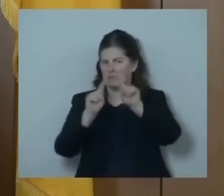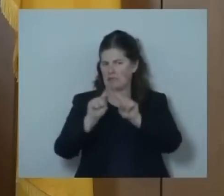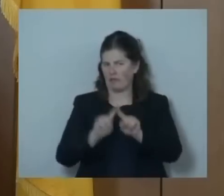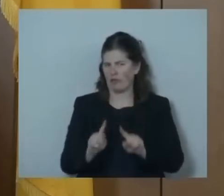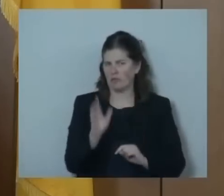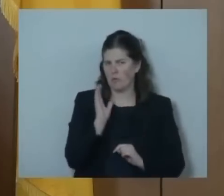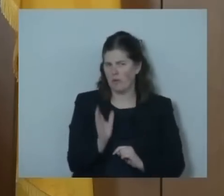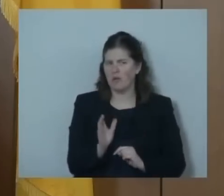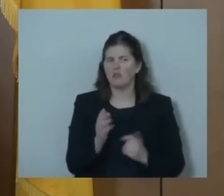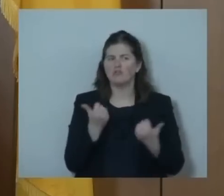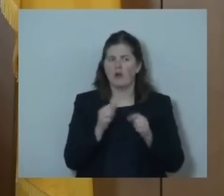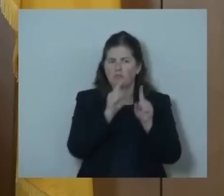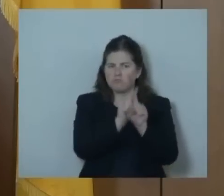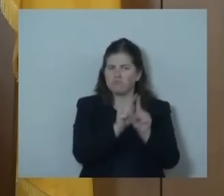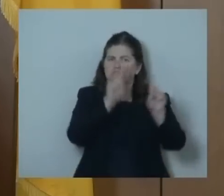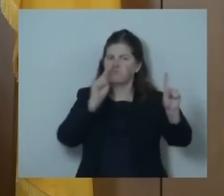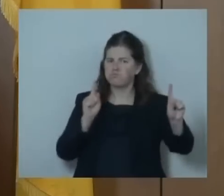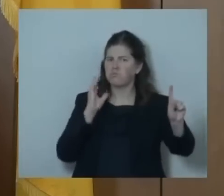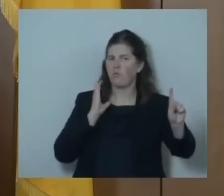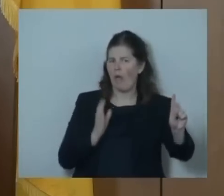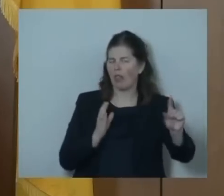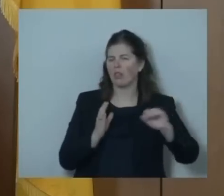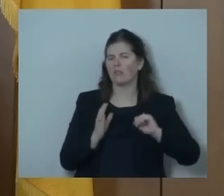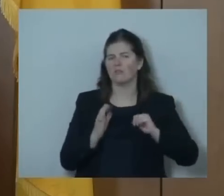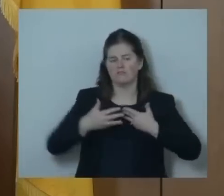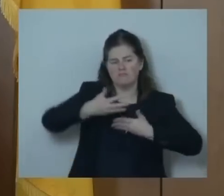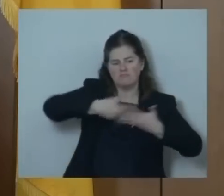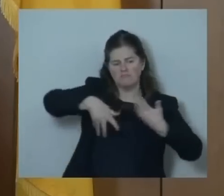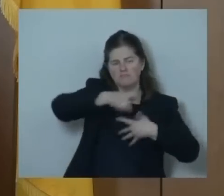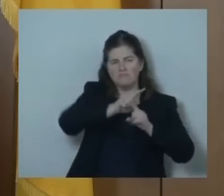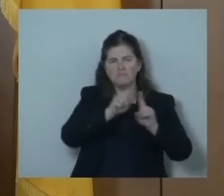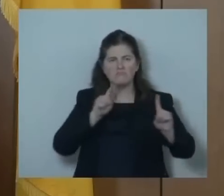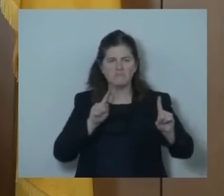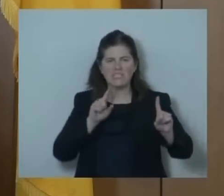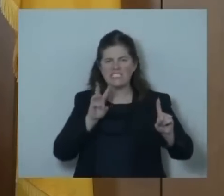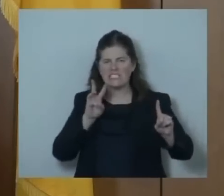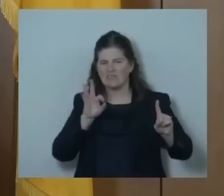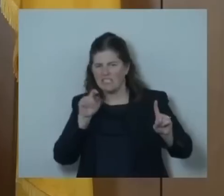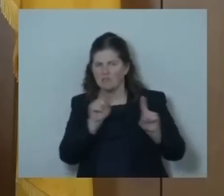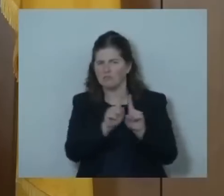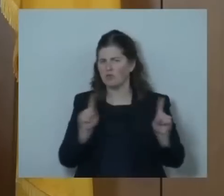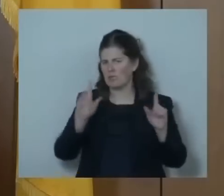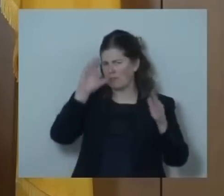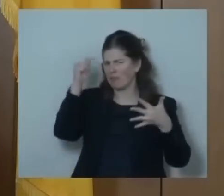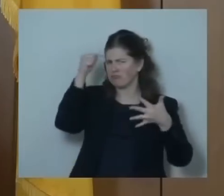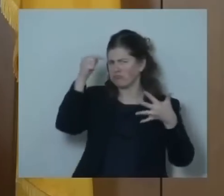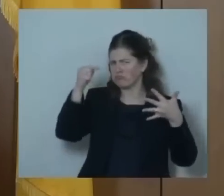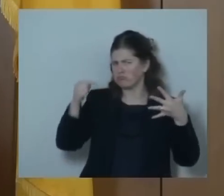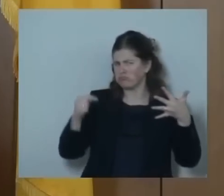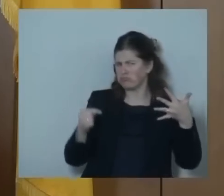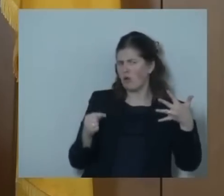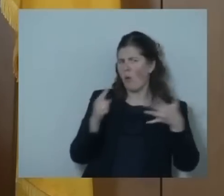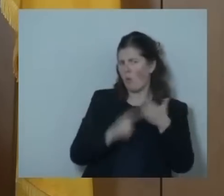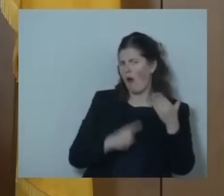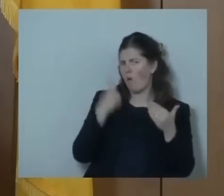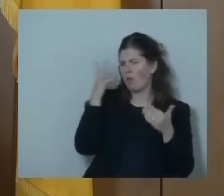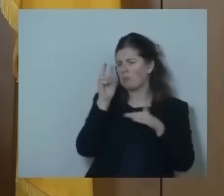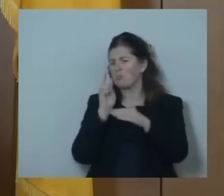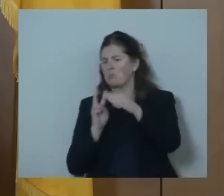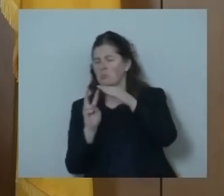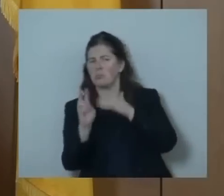be socially distanced, right, from each other, so at least 6 feet apart. You should expect that that's how things are going to